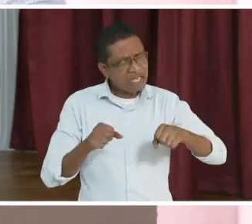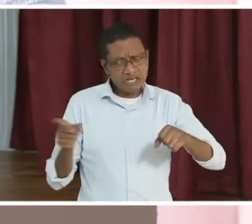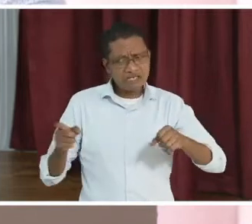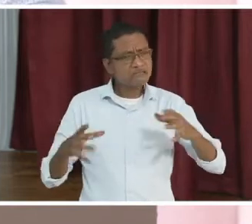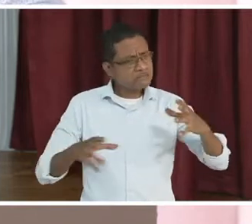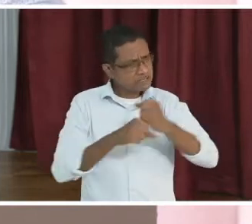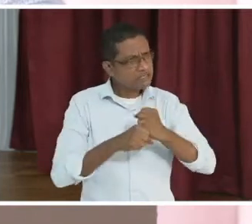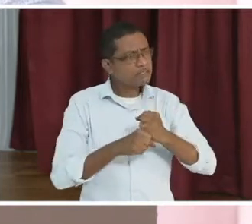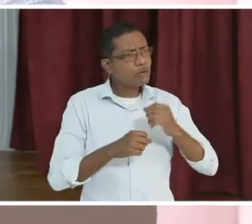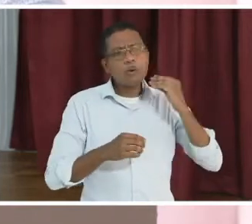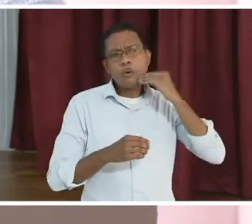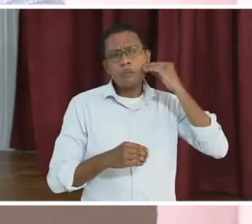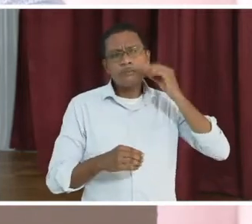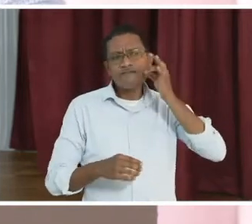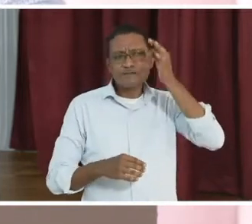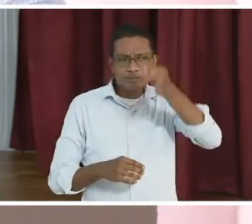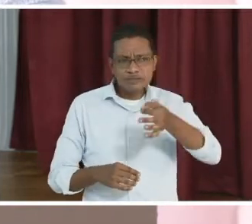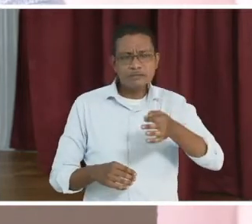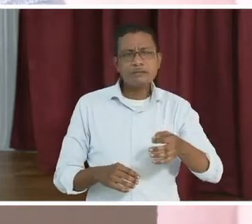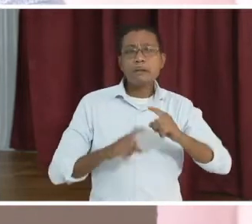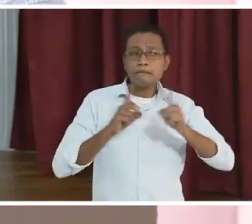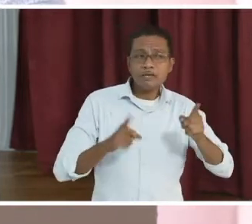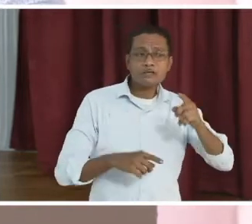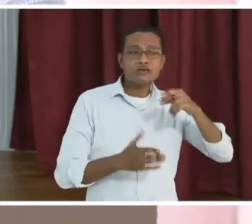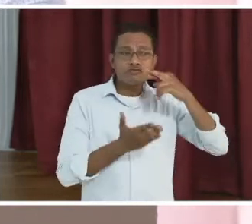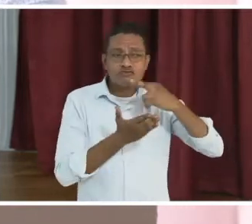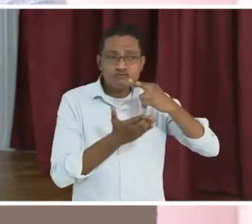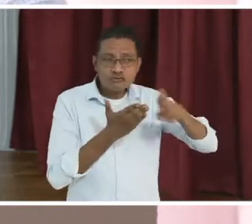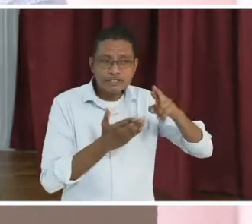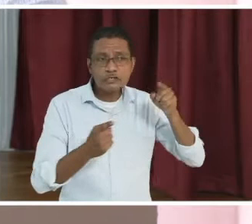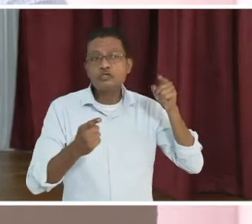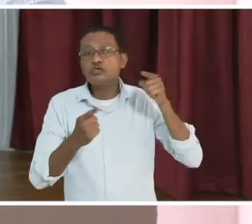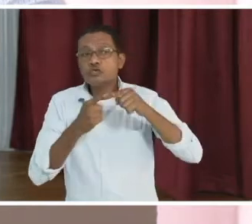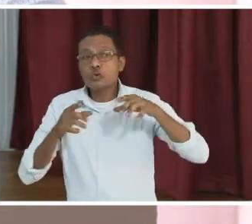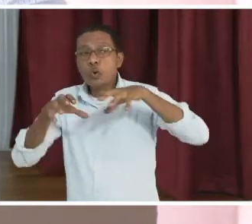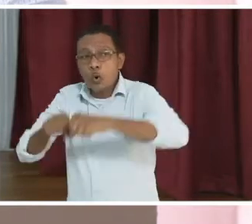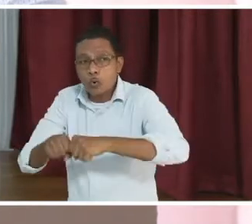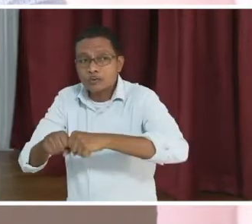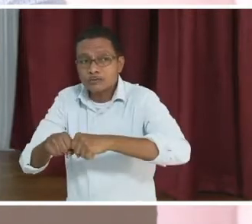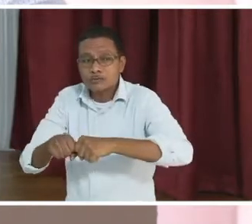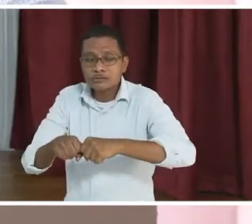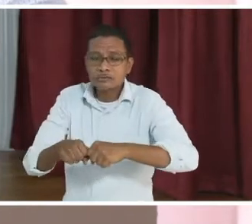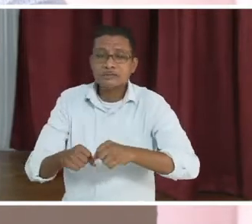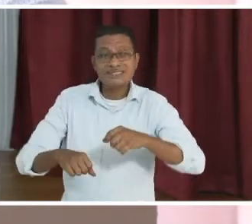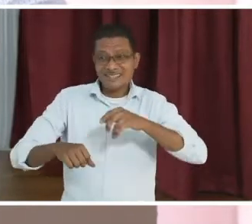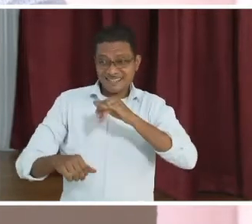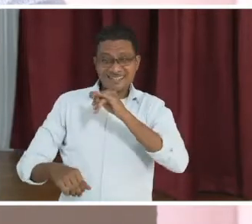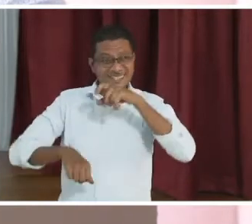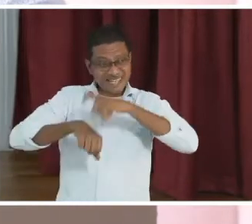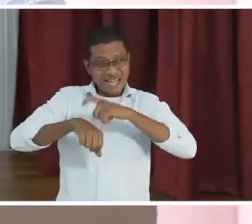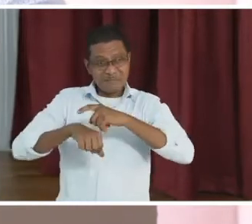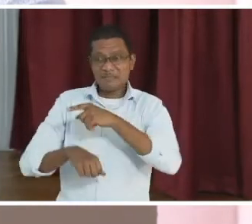rent-to-own option, as I would like to discuss this afternoon, is where at the time of their financial